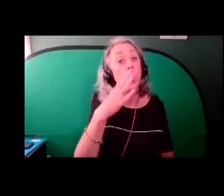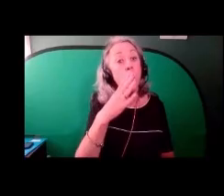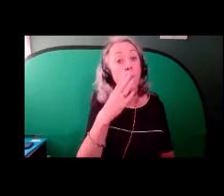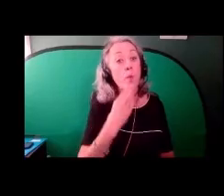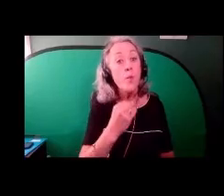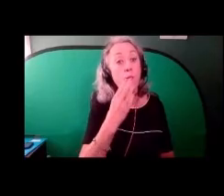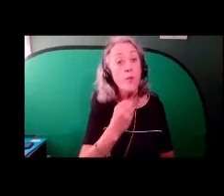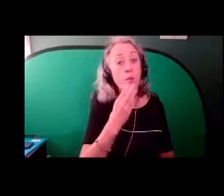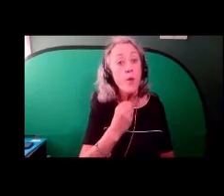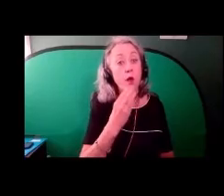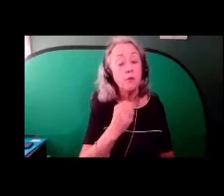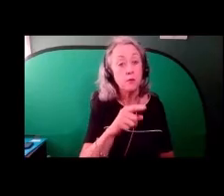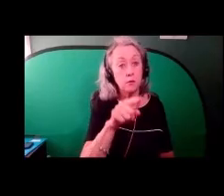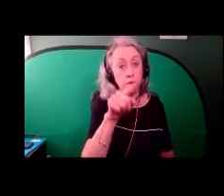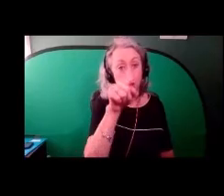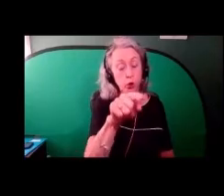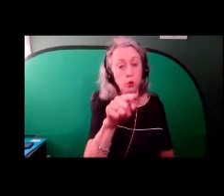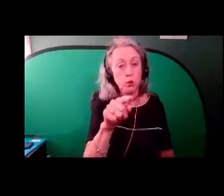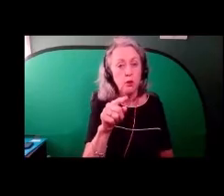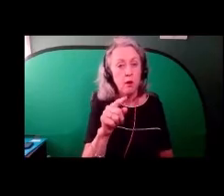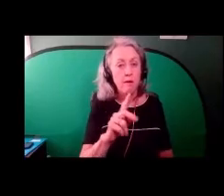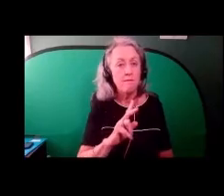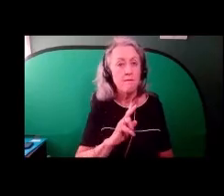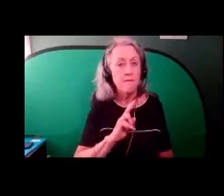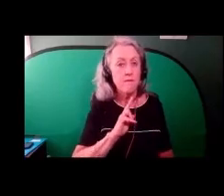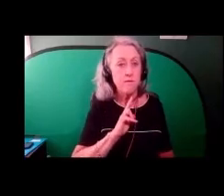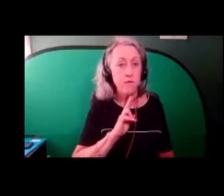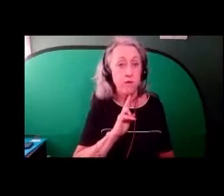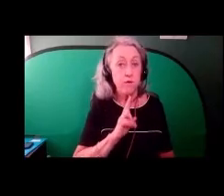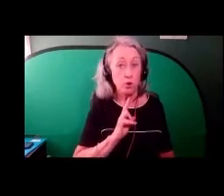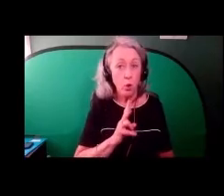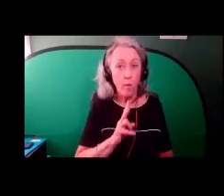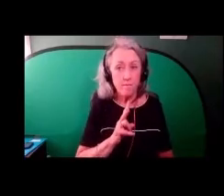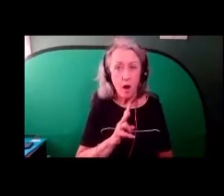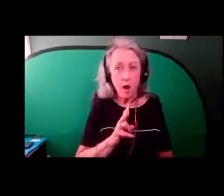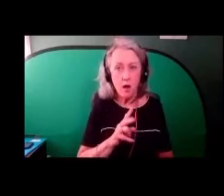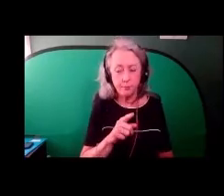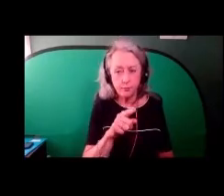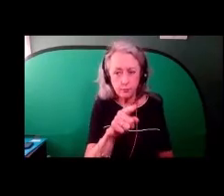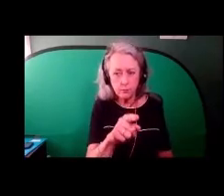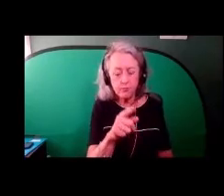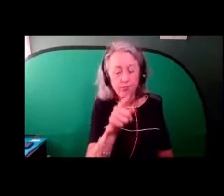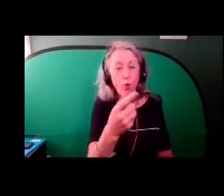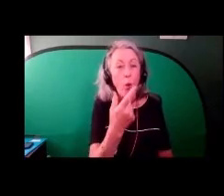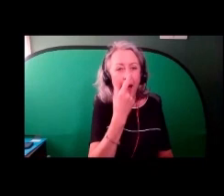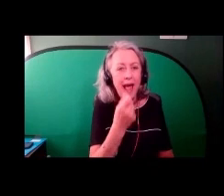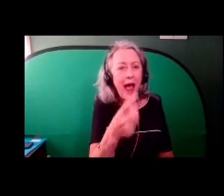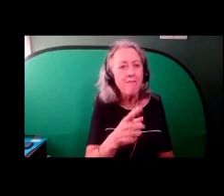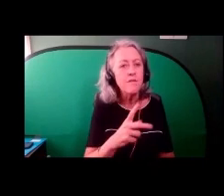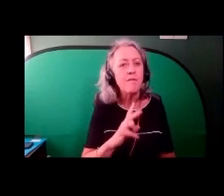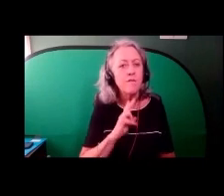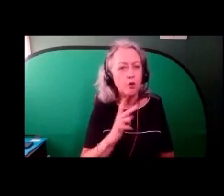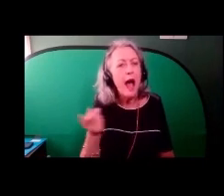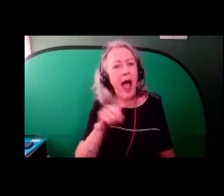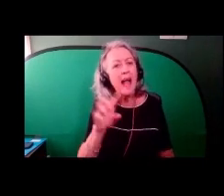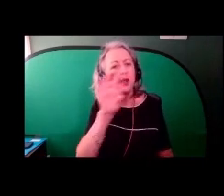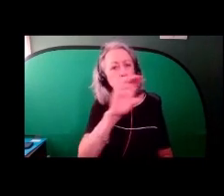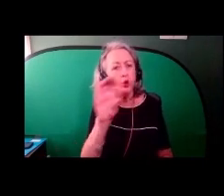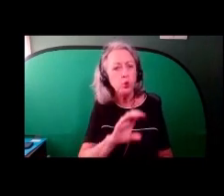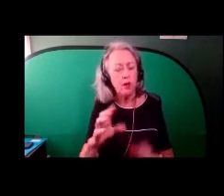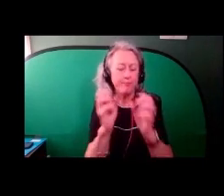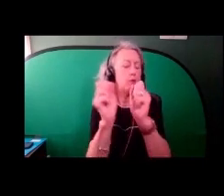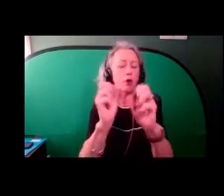have multiple things selected in this accessibility shortcut list. You could have, say, VoiceOver and Zoom